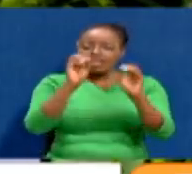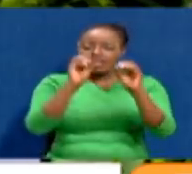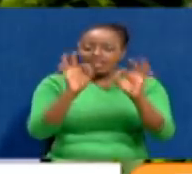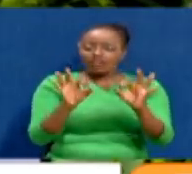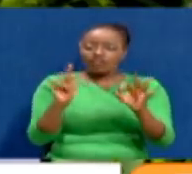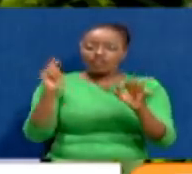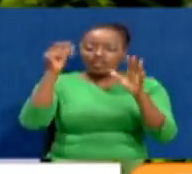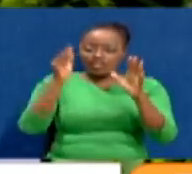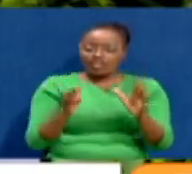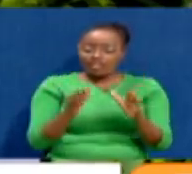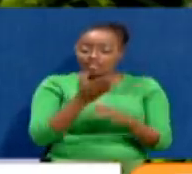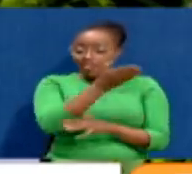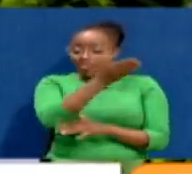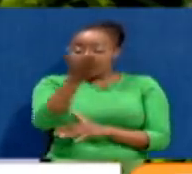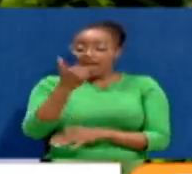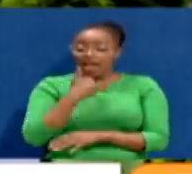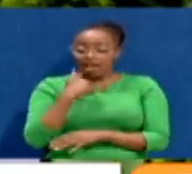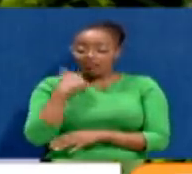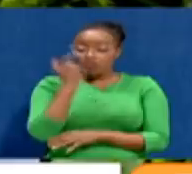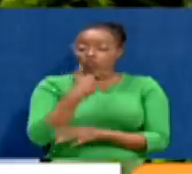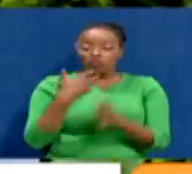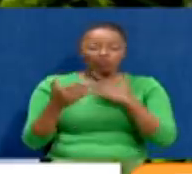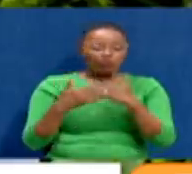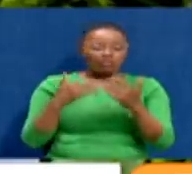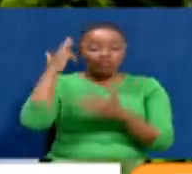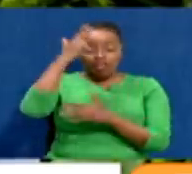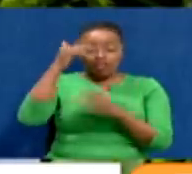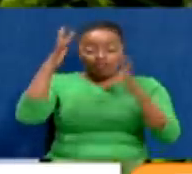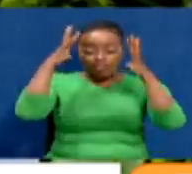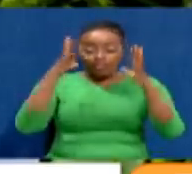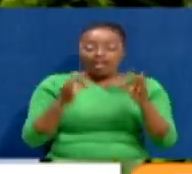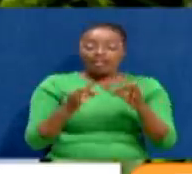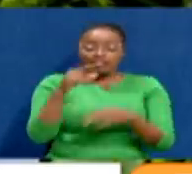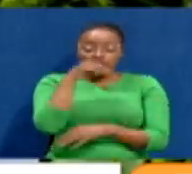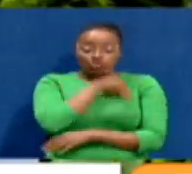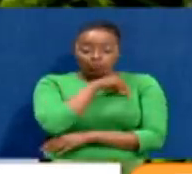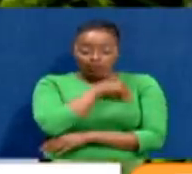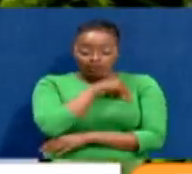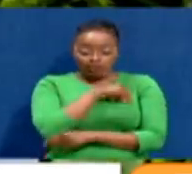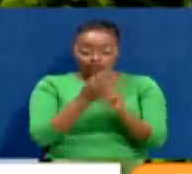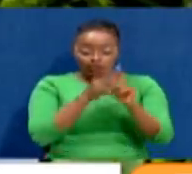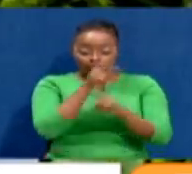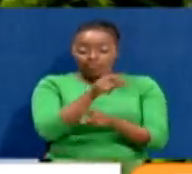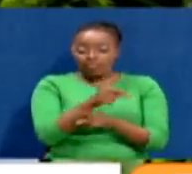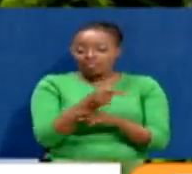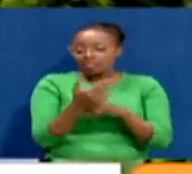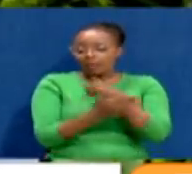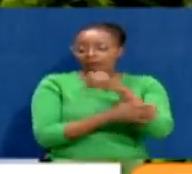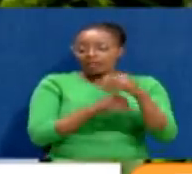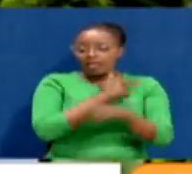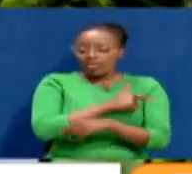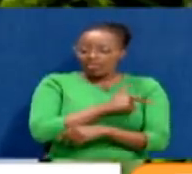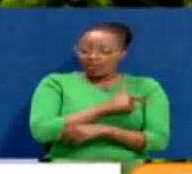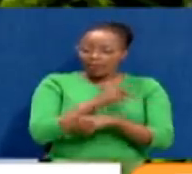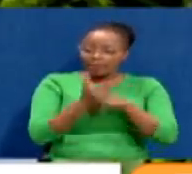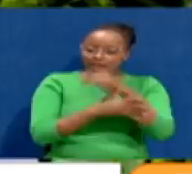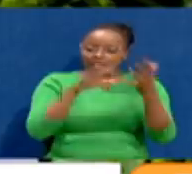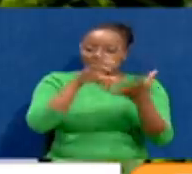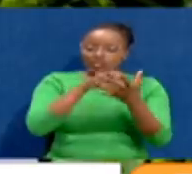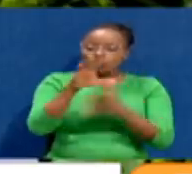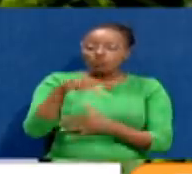there are Kenyans out there who, for whatever reason, decided to profit out of this unfortunate situation that we found